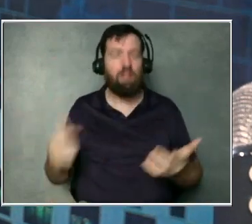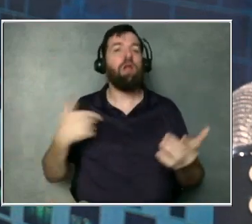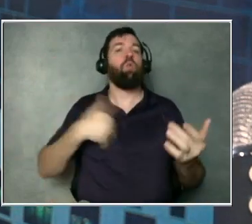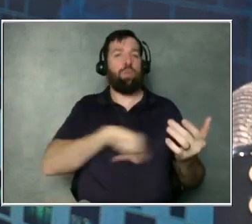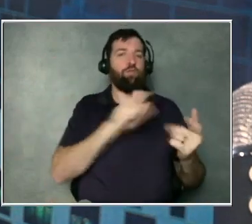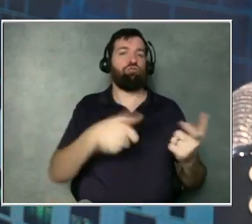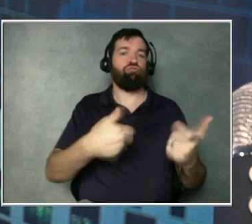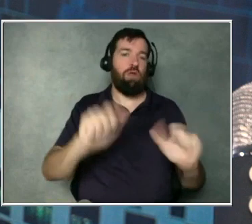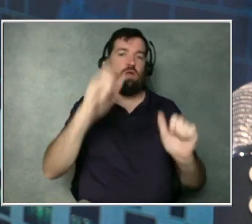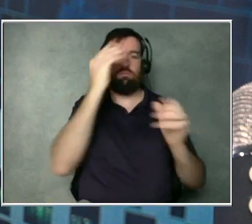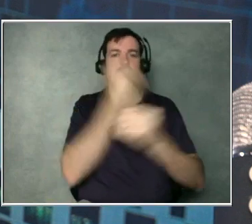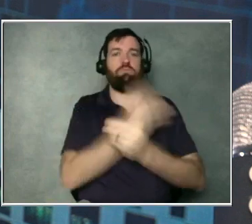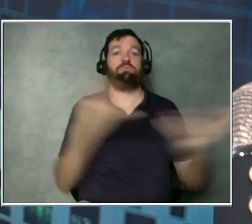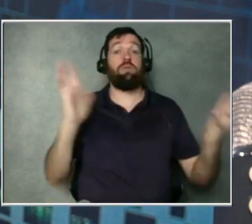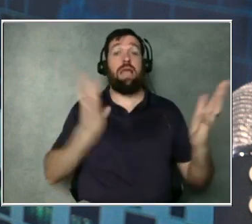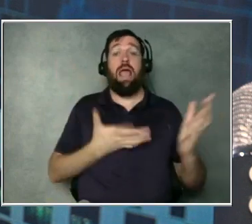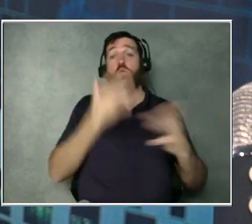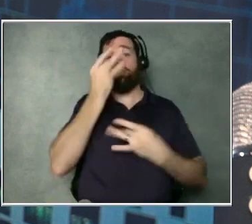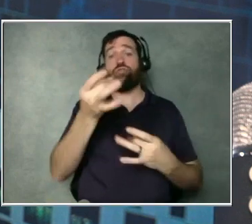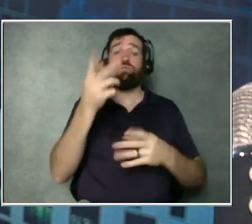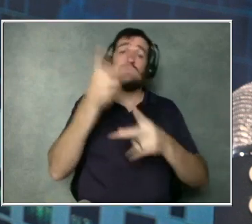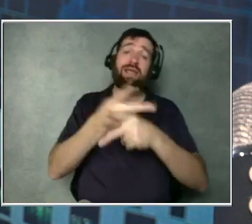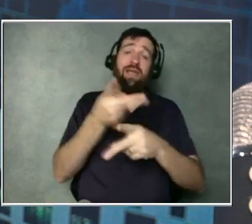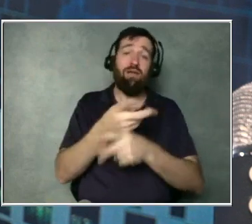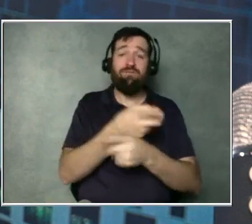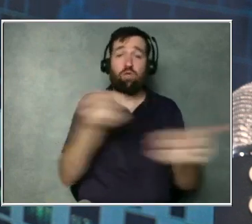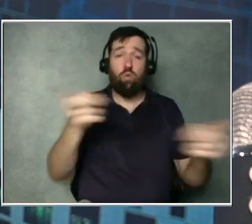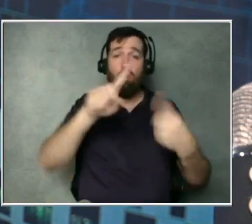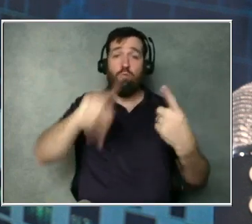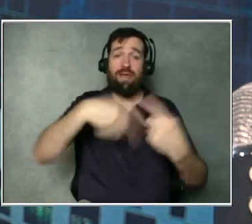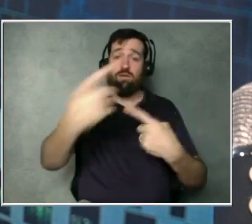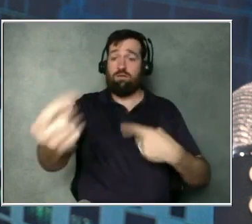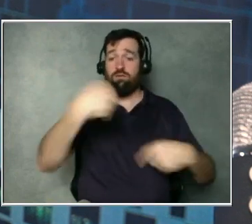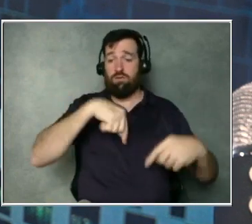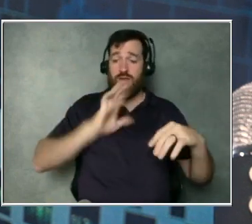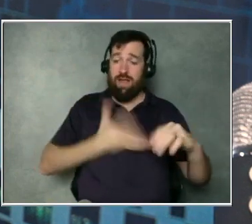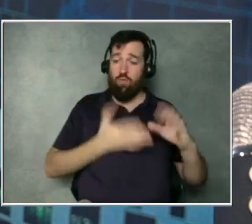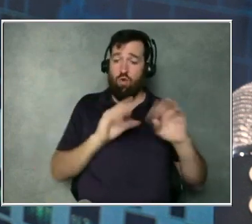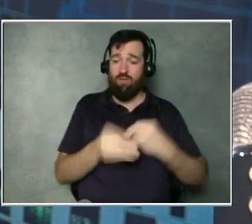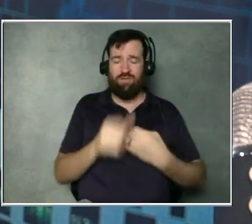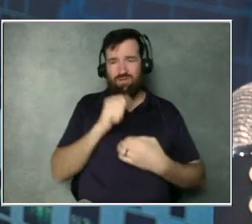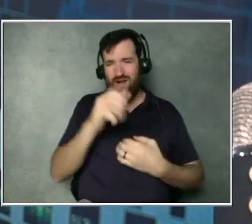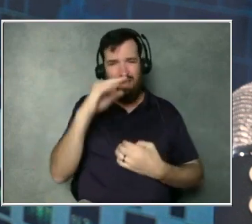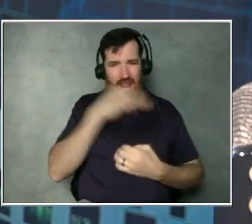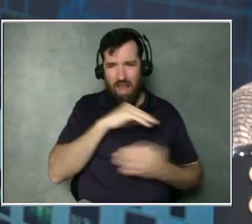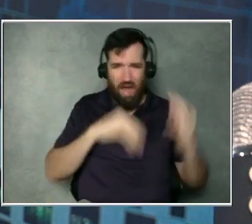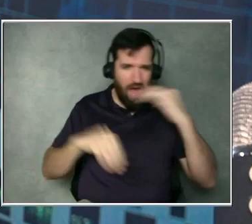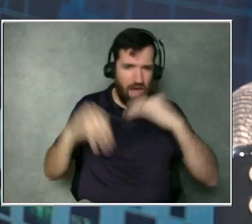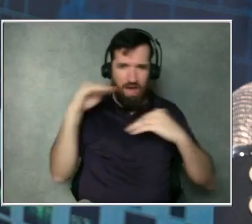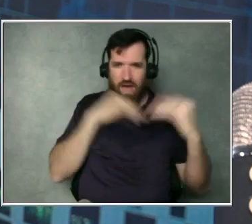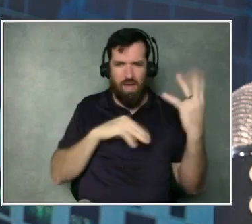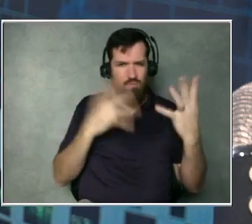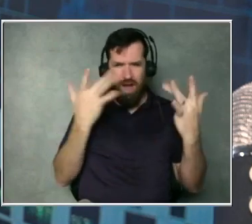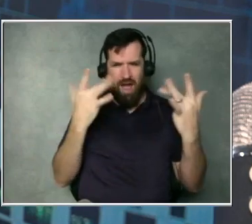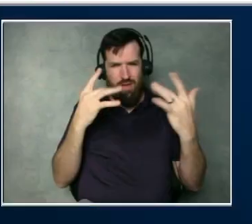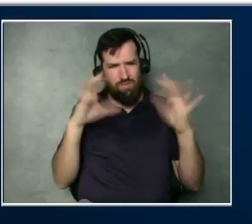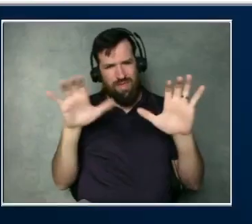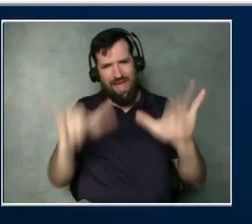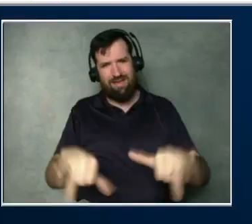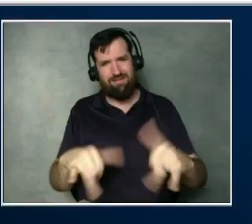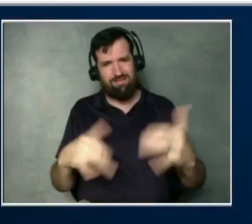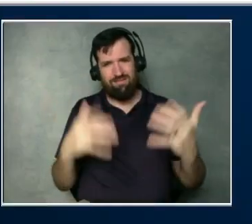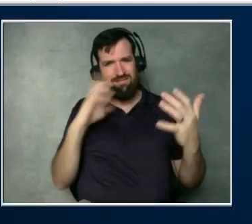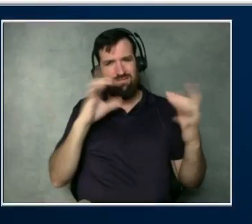because our interest is to take care of you, just as it is when you come to see us in our office. We're not going to lie to you about things. Why would we lie to you? That's a terrible